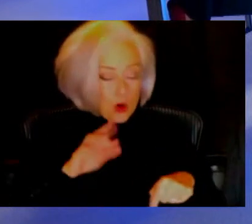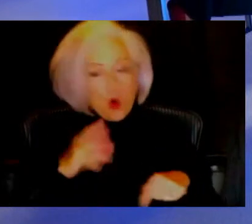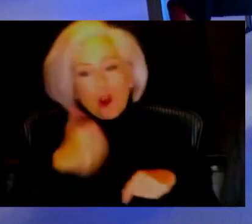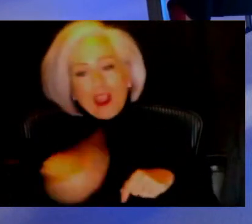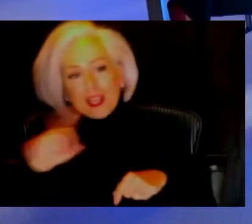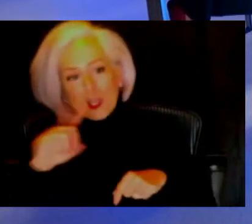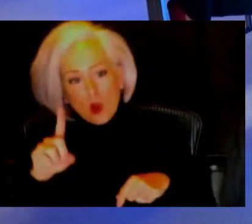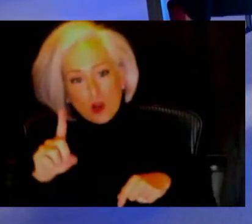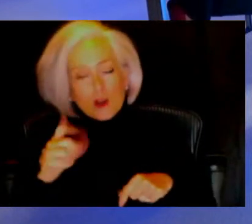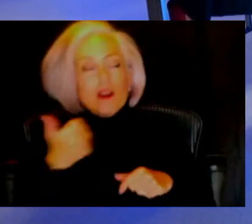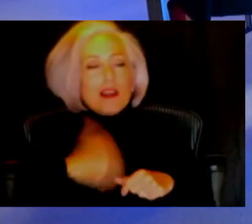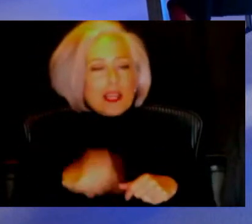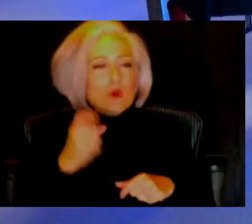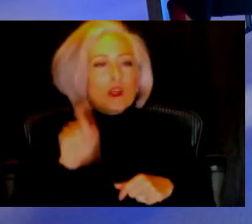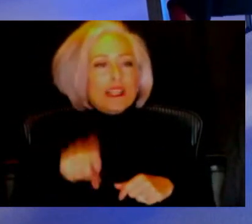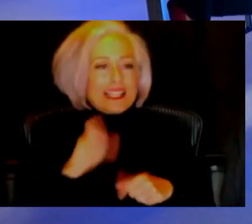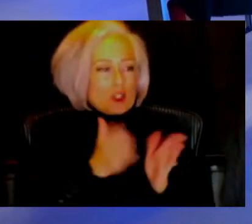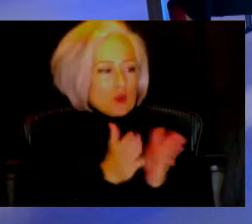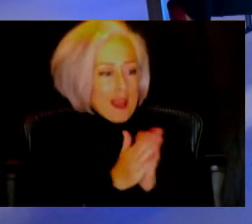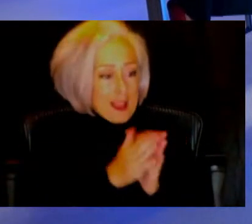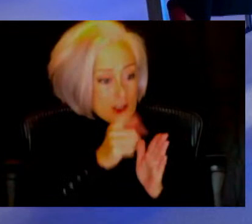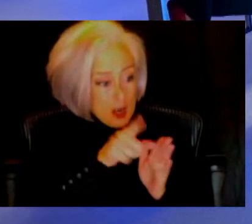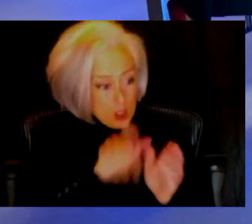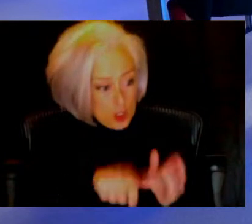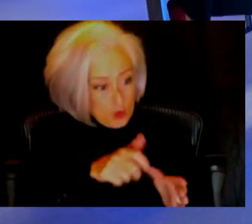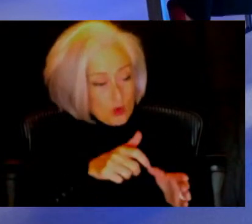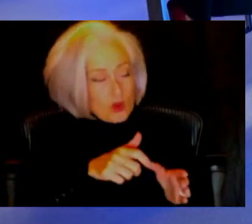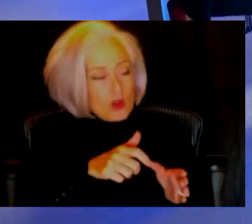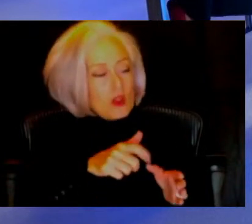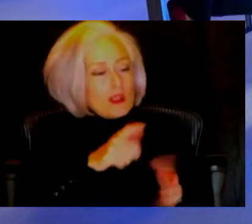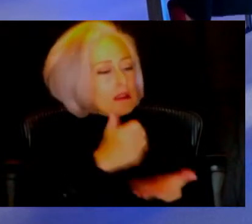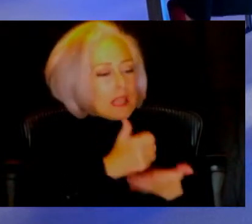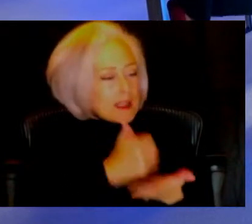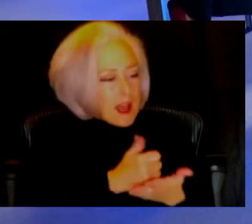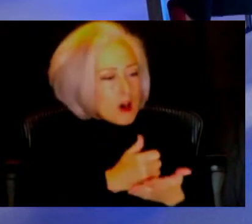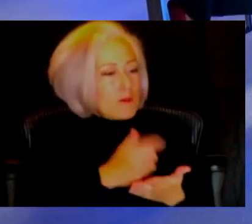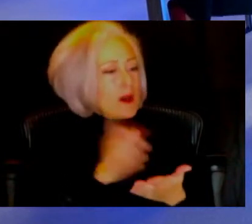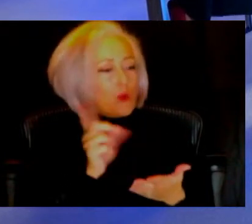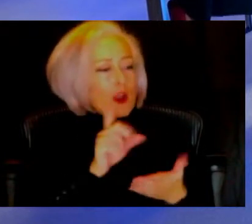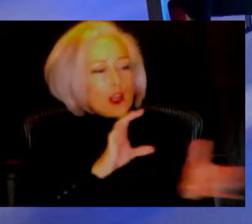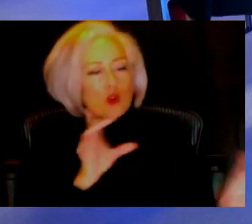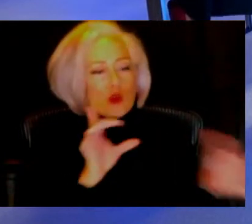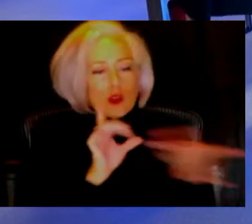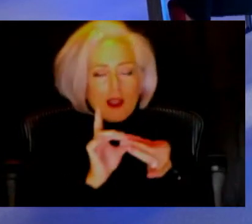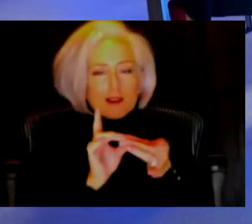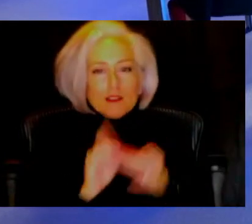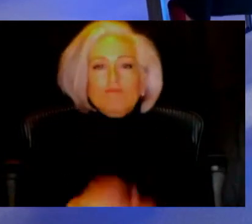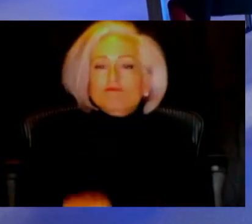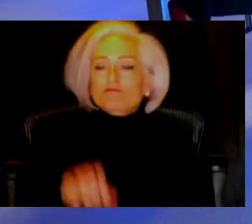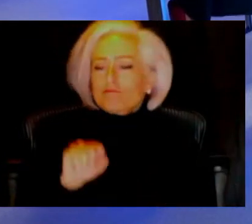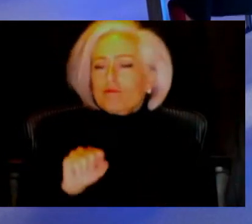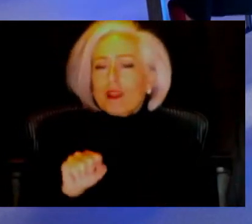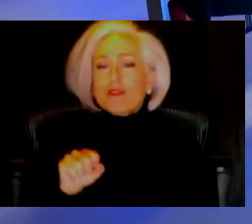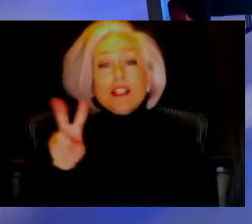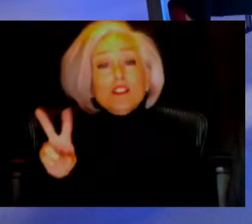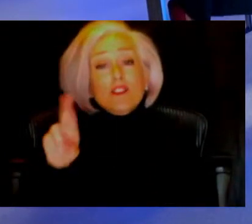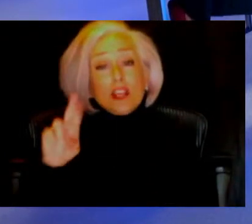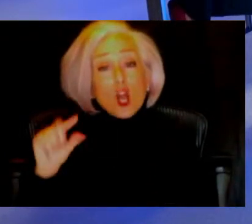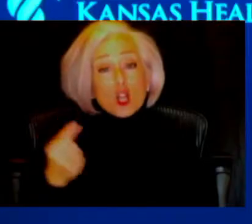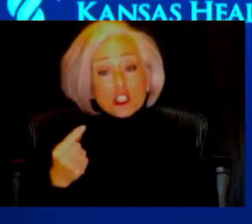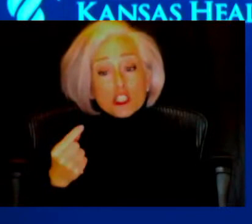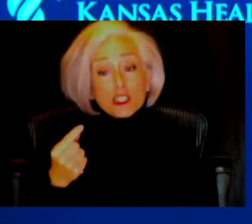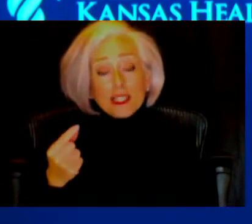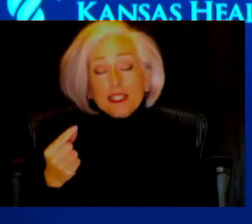and to making sure that you're getting folks sent in the right direction. And that's the thing that the VRG does. We get